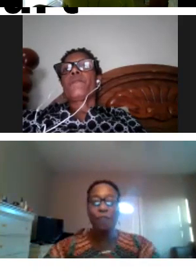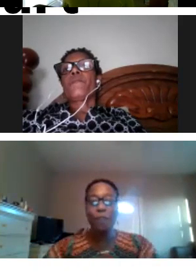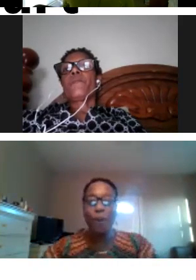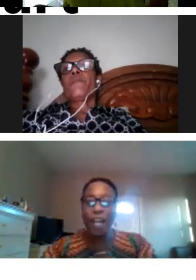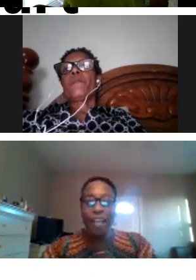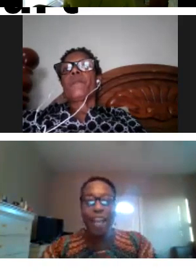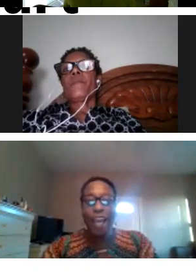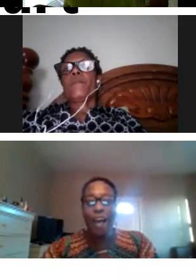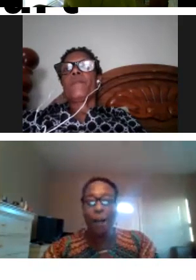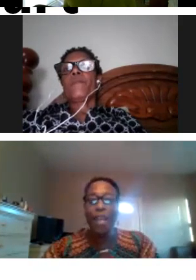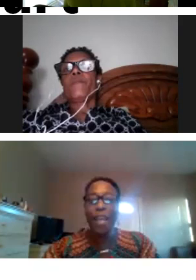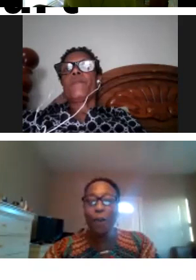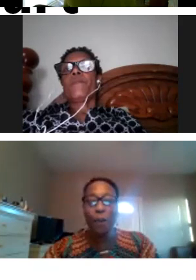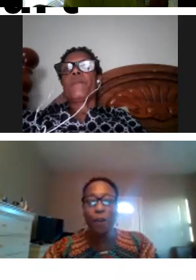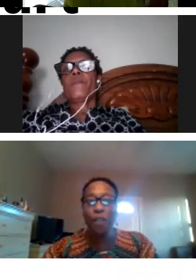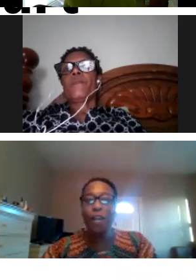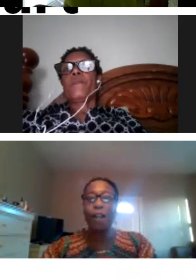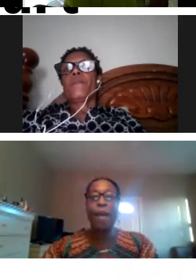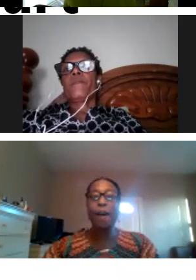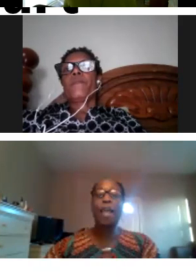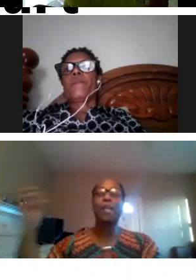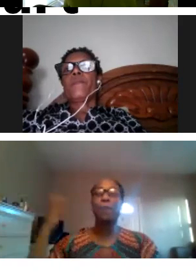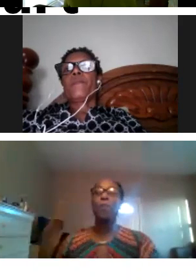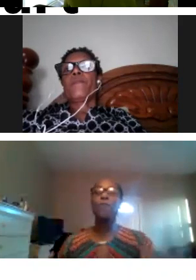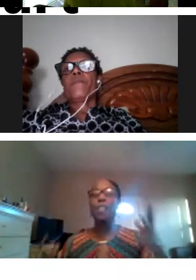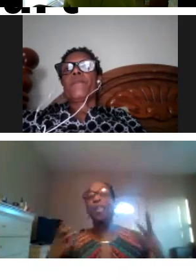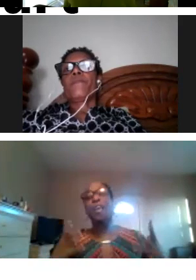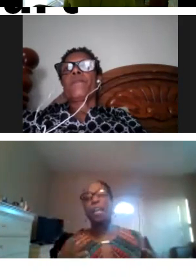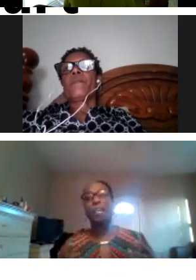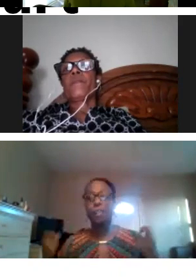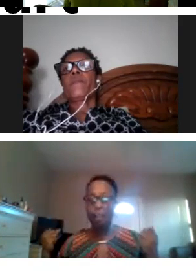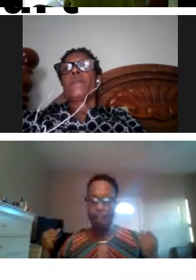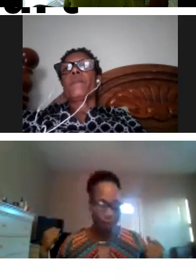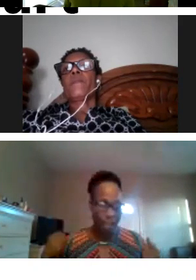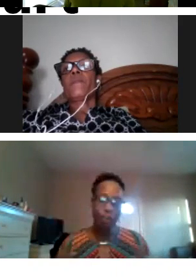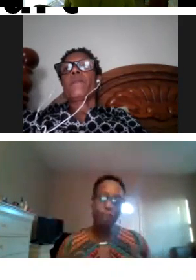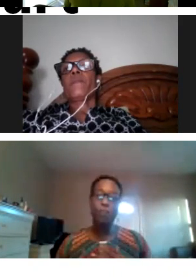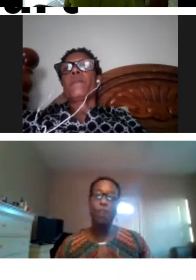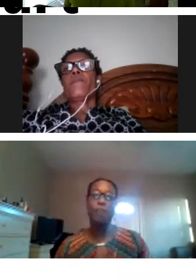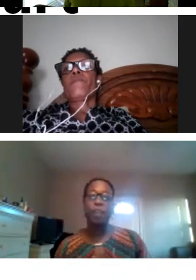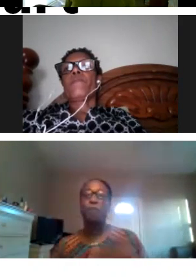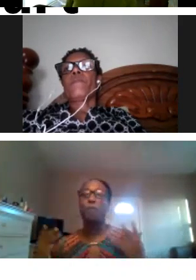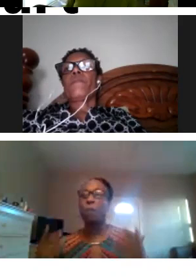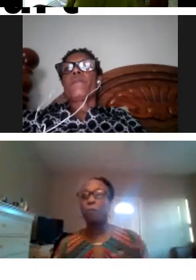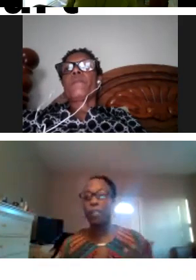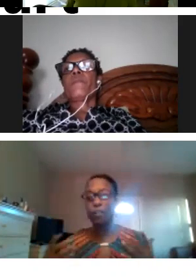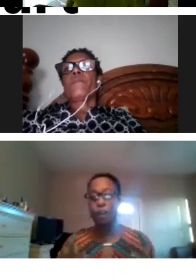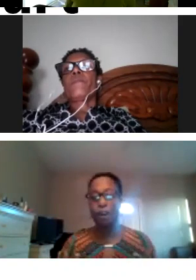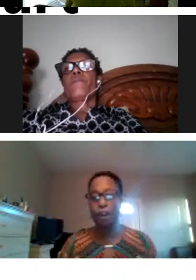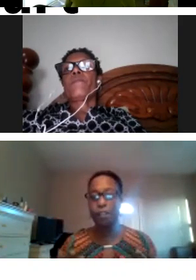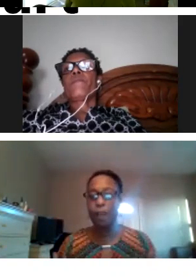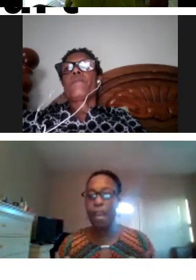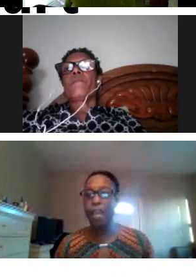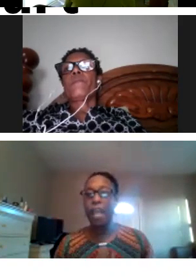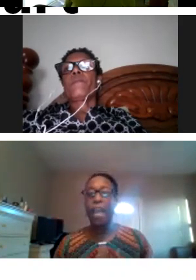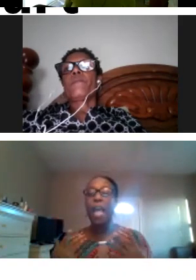you, everyone. Here, we want to talk about moving the idea of universal healthcare from our brains to our